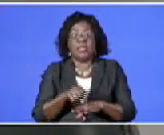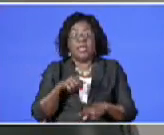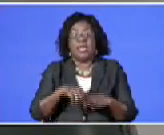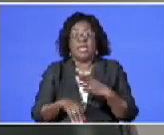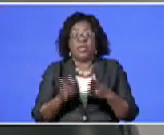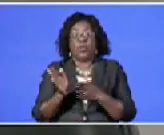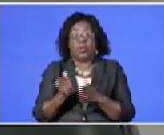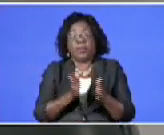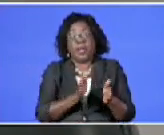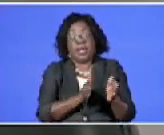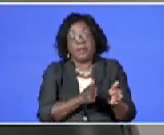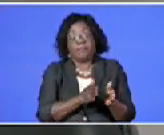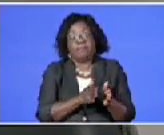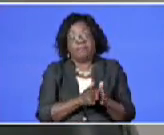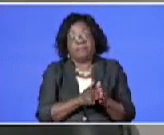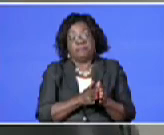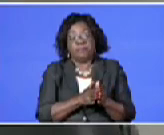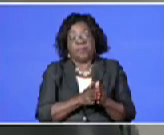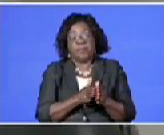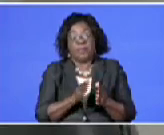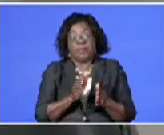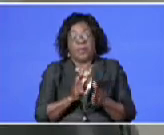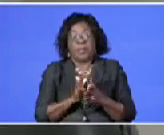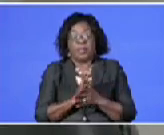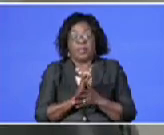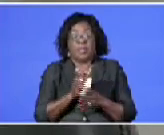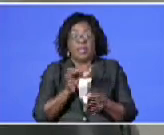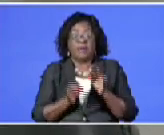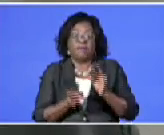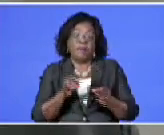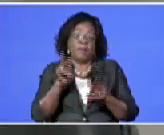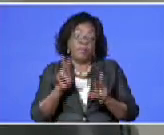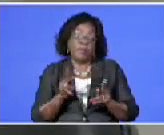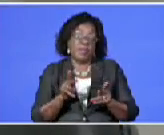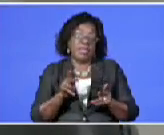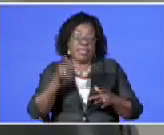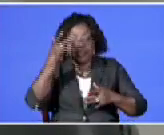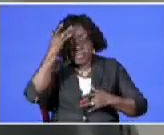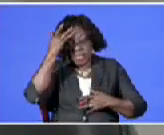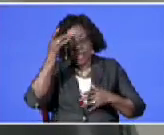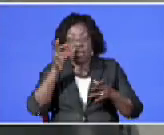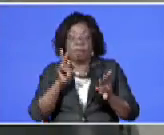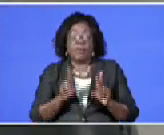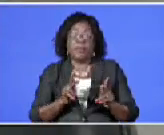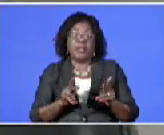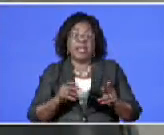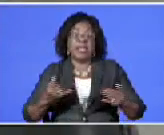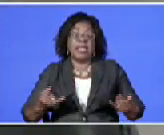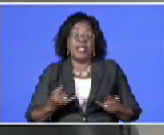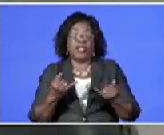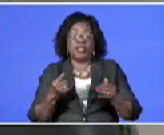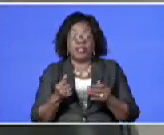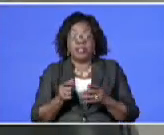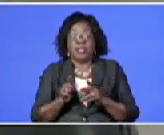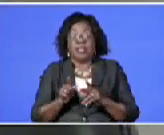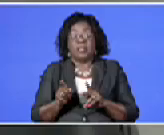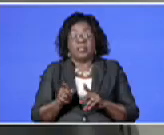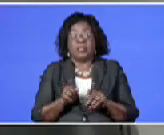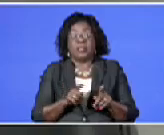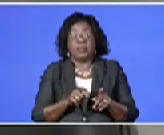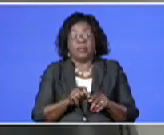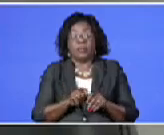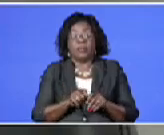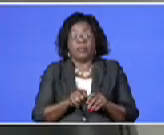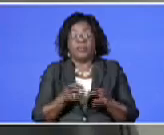just COVID, but generally, people get sick and people get injured from time to time, and we'll have the capacity of dealing